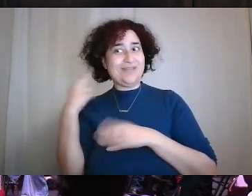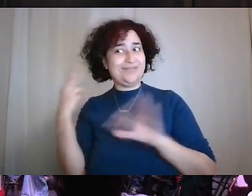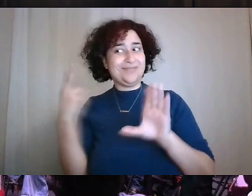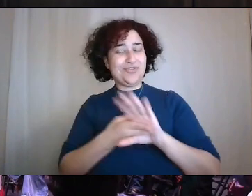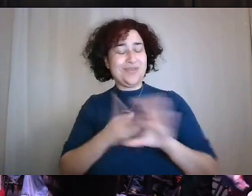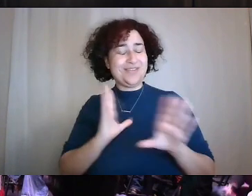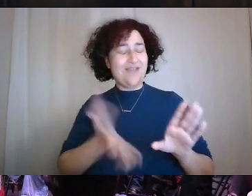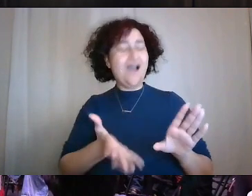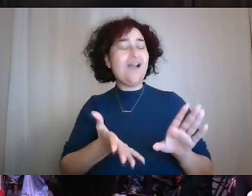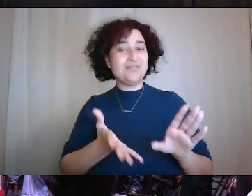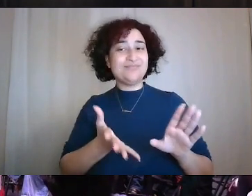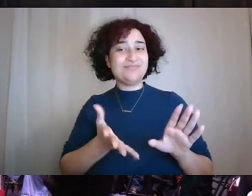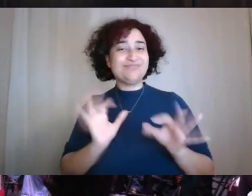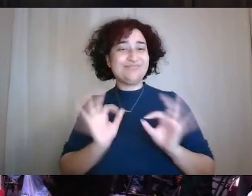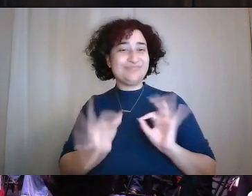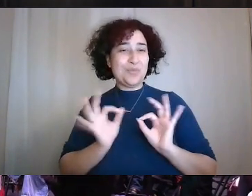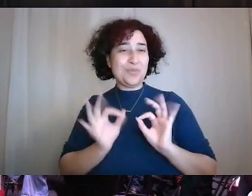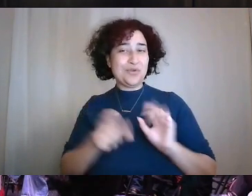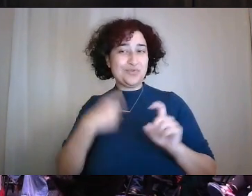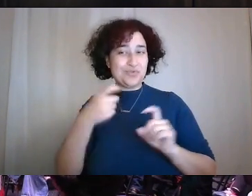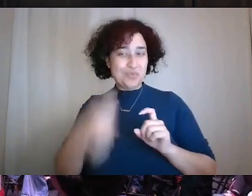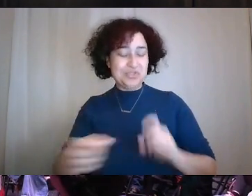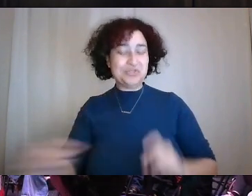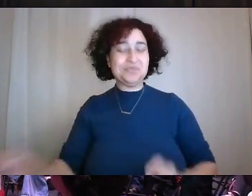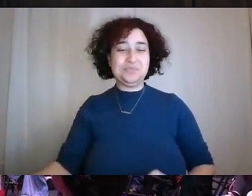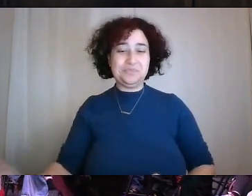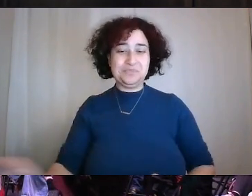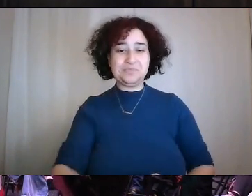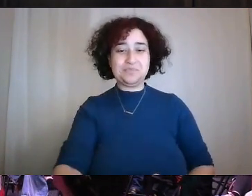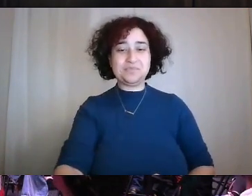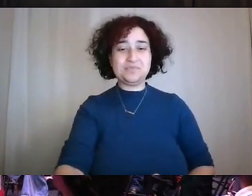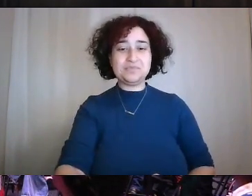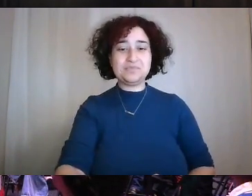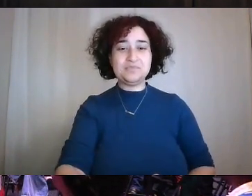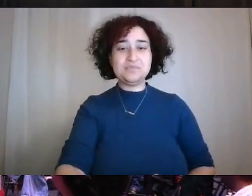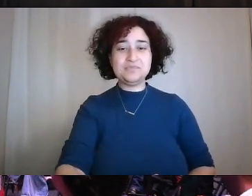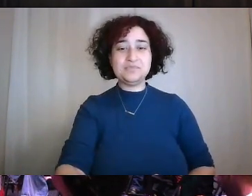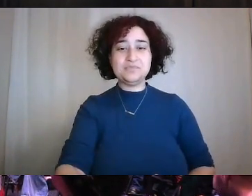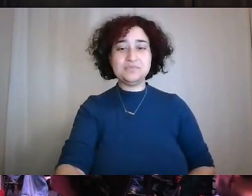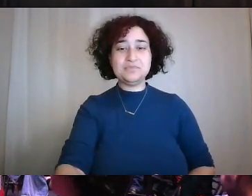I was young, I was hungry, I was wrinkle-free,